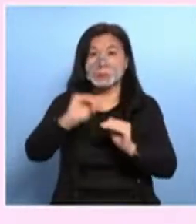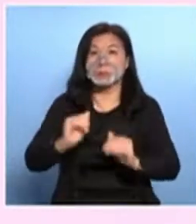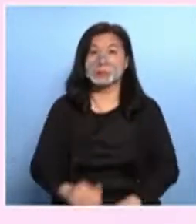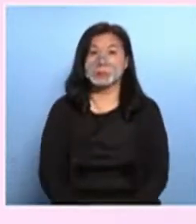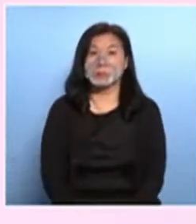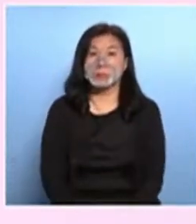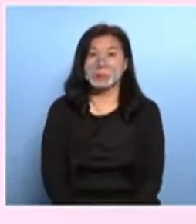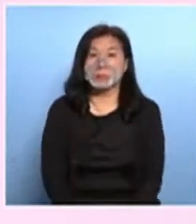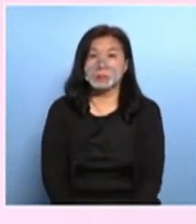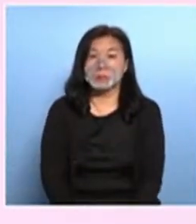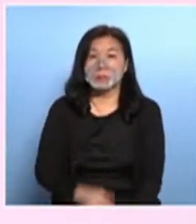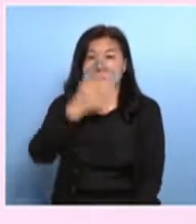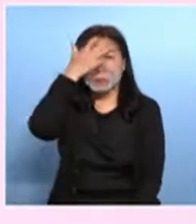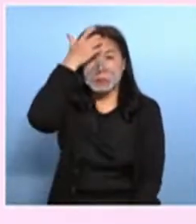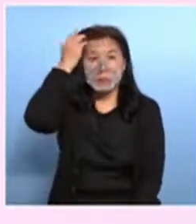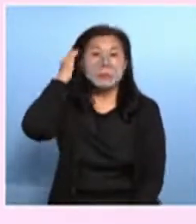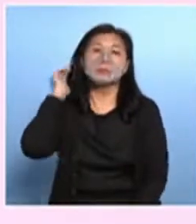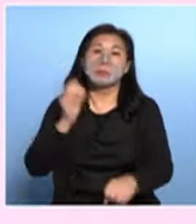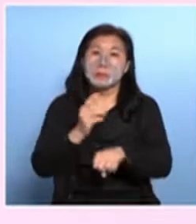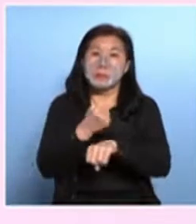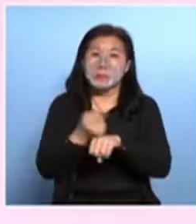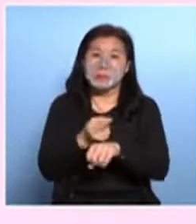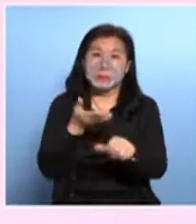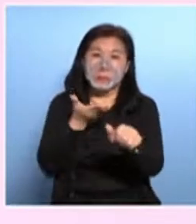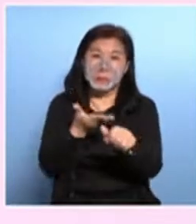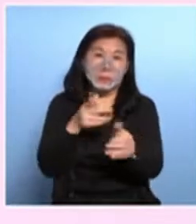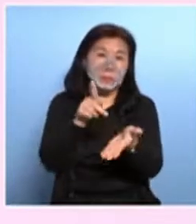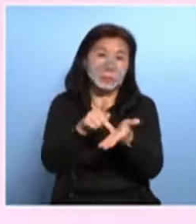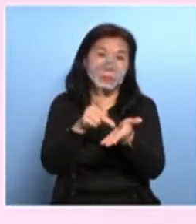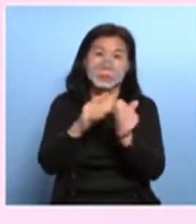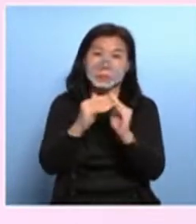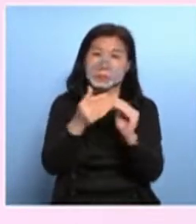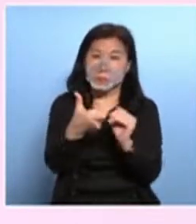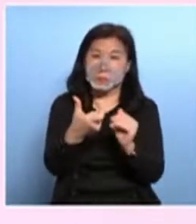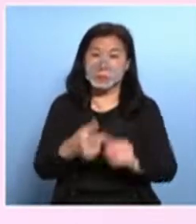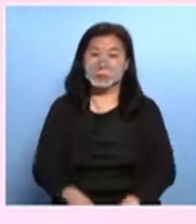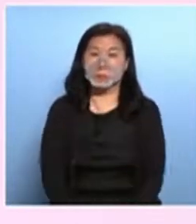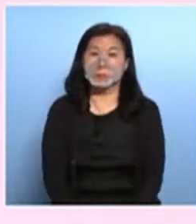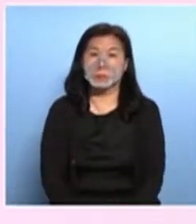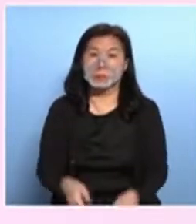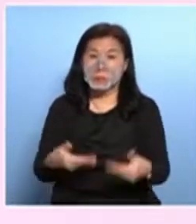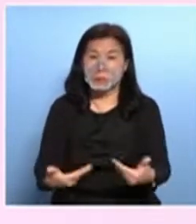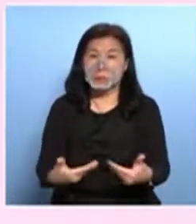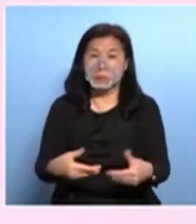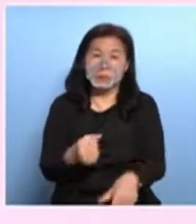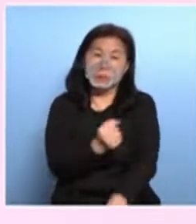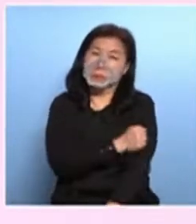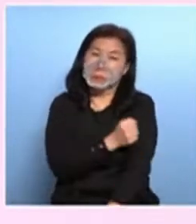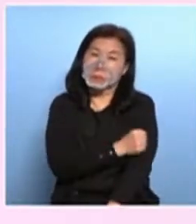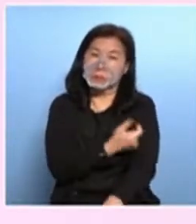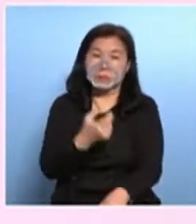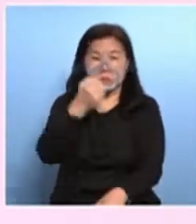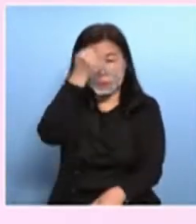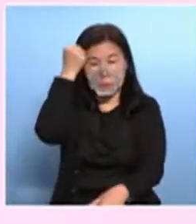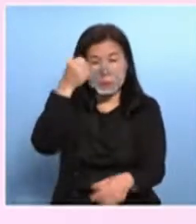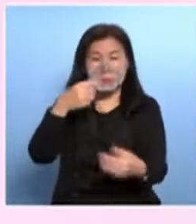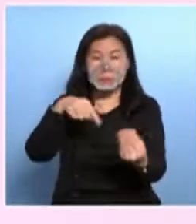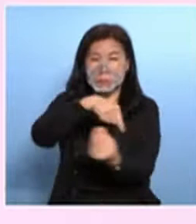event organizers to organize C&E activities in Hong Kong when the epidemic situation stabilizes. Rental enforcement